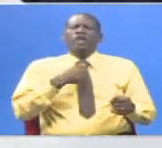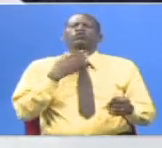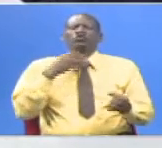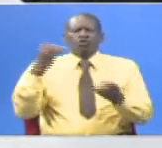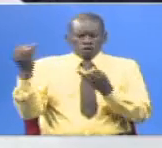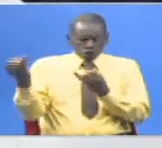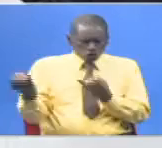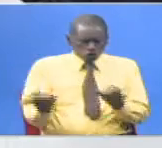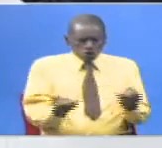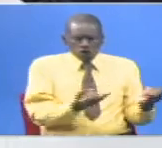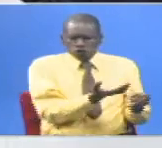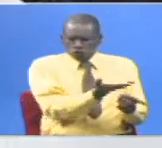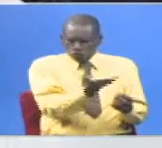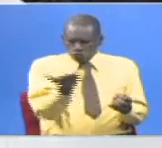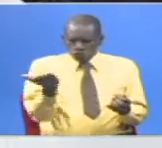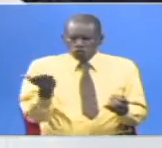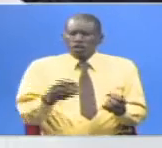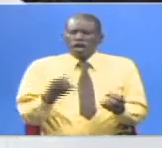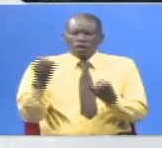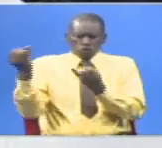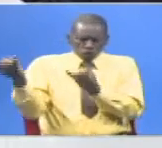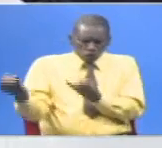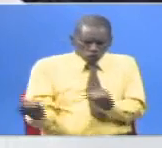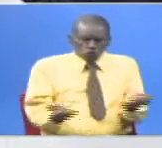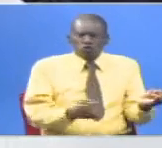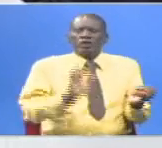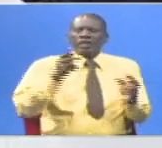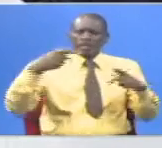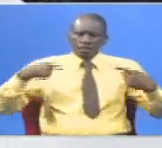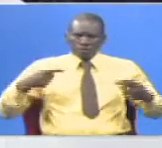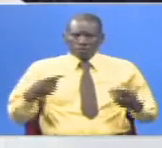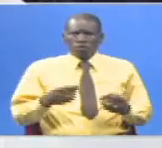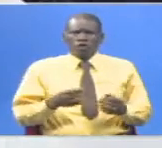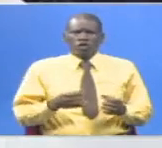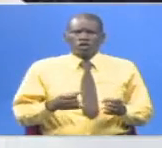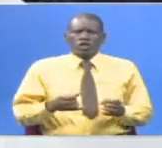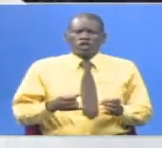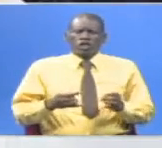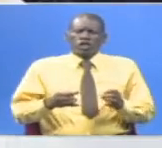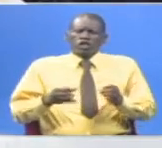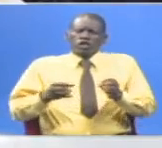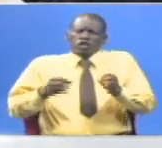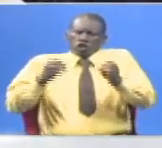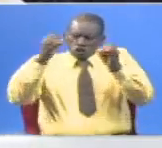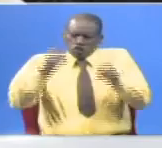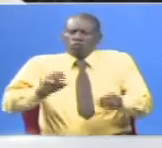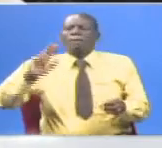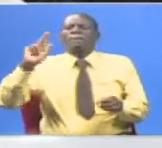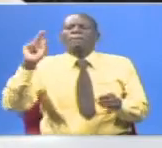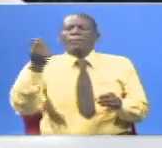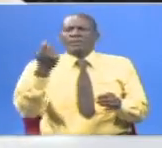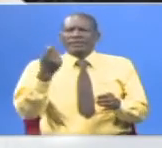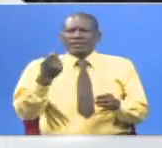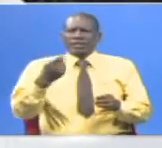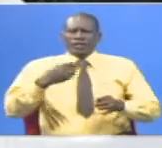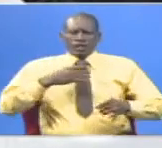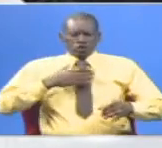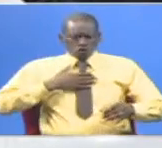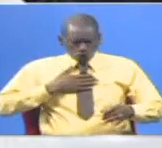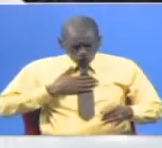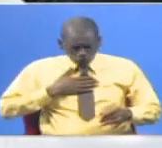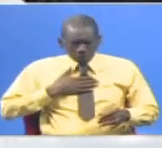introduce to the people of Kenya the President-elect, His